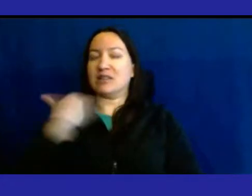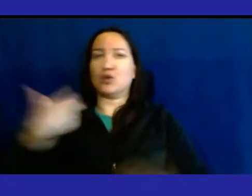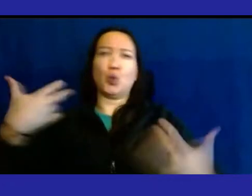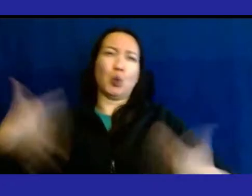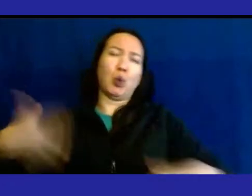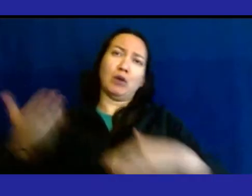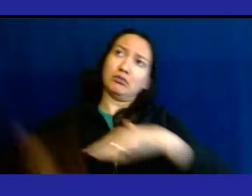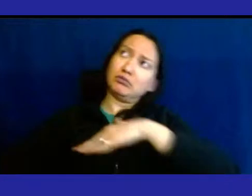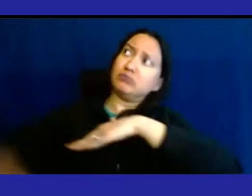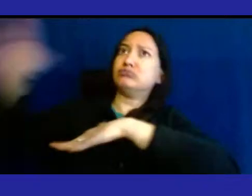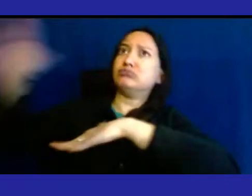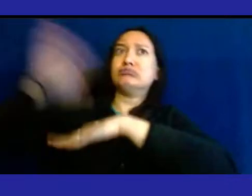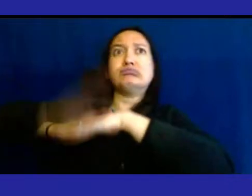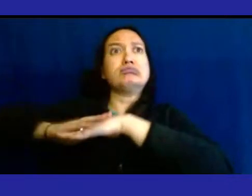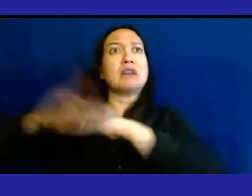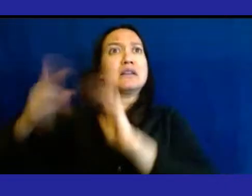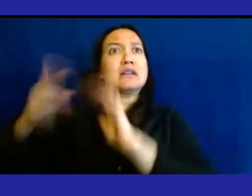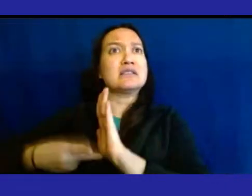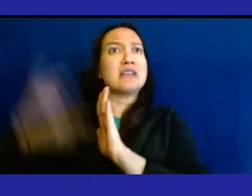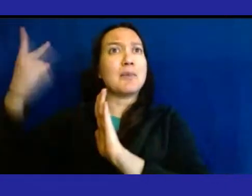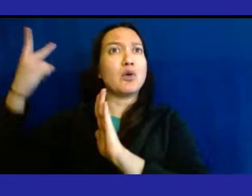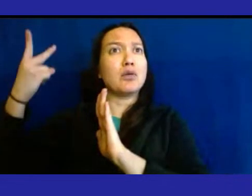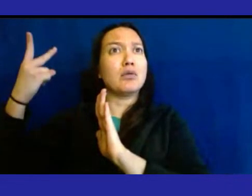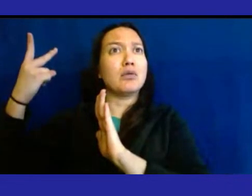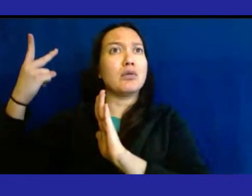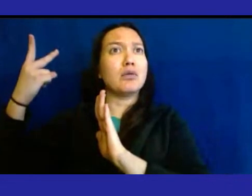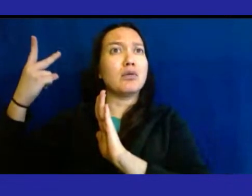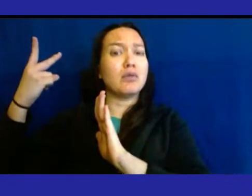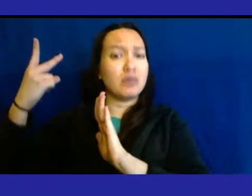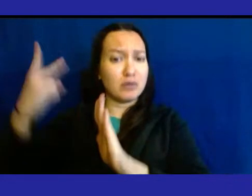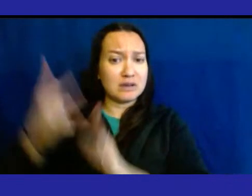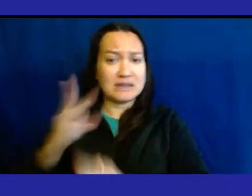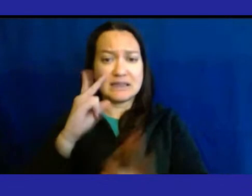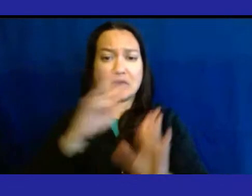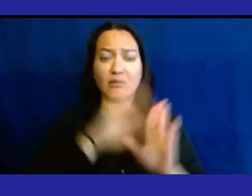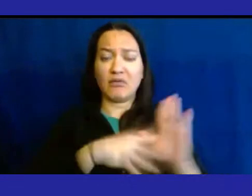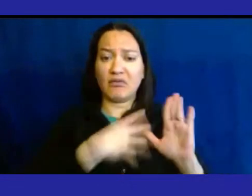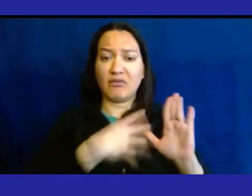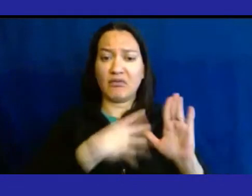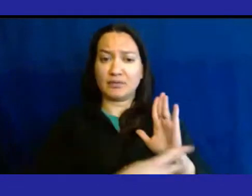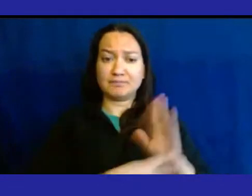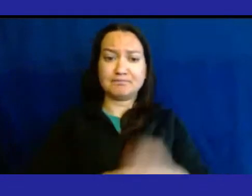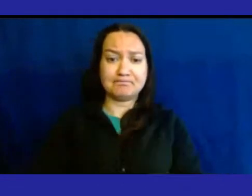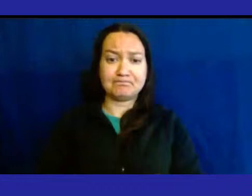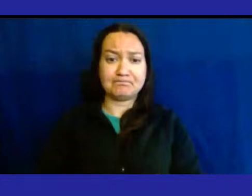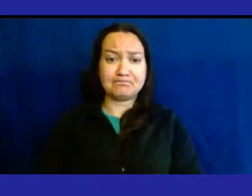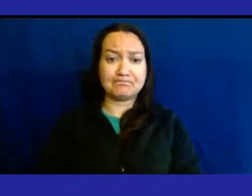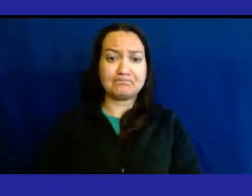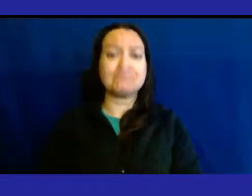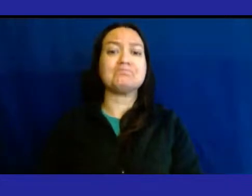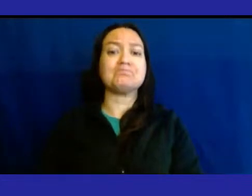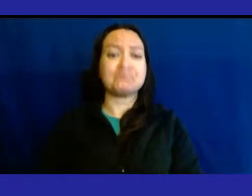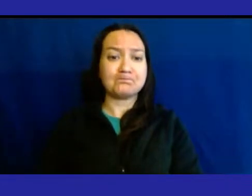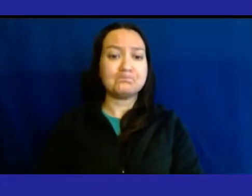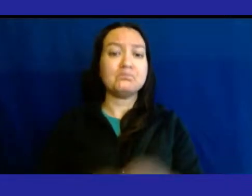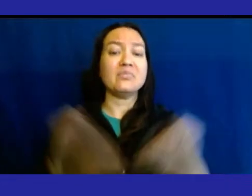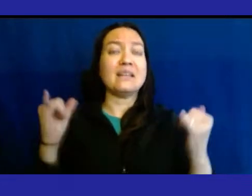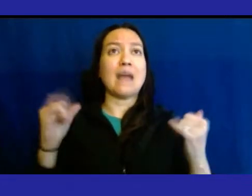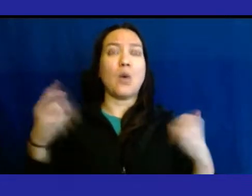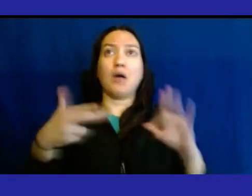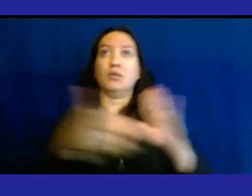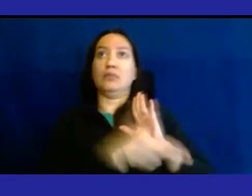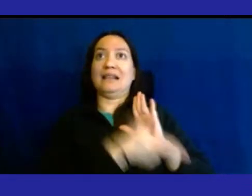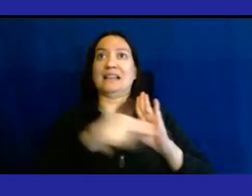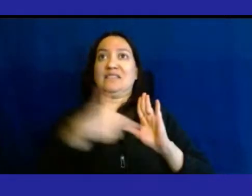You double basically if you look at the plot you had there. And so then let's say that I am classified now